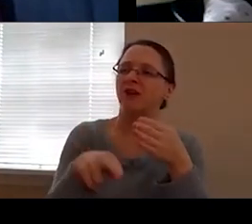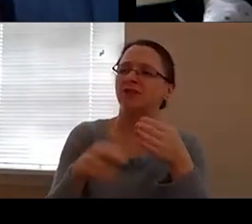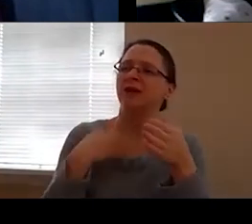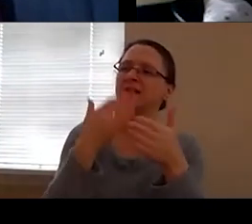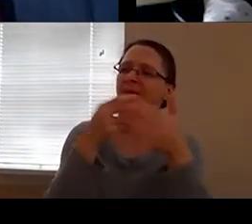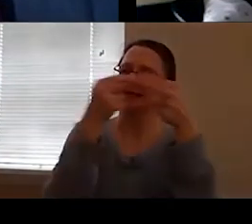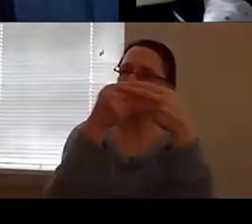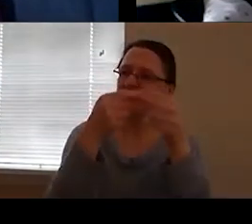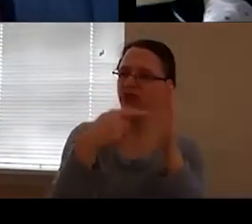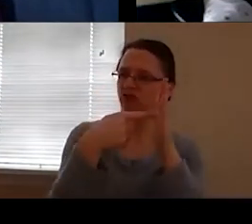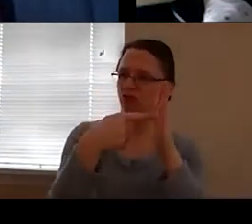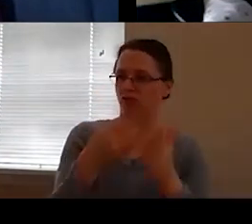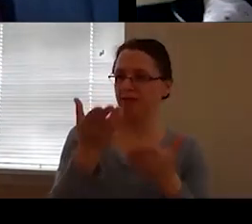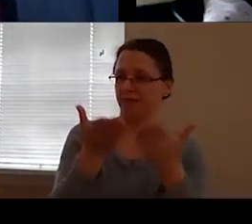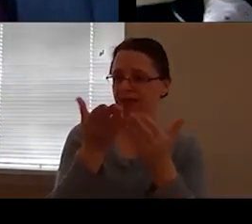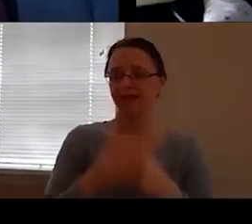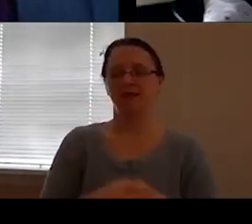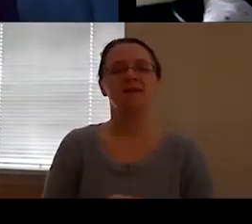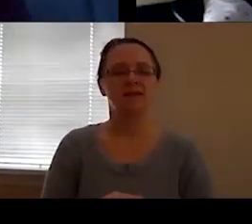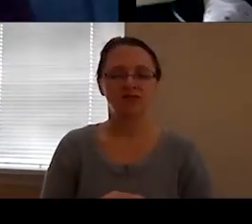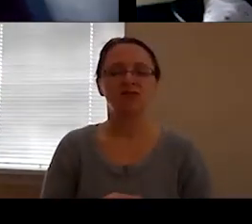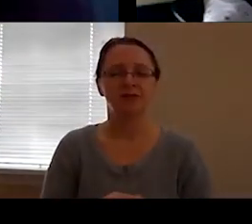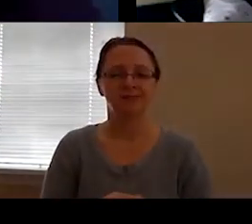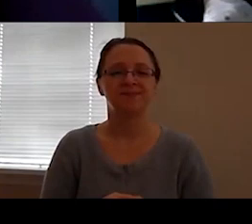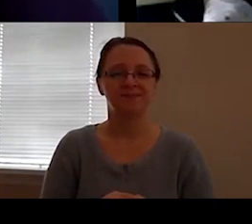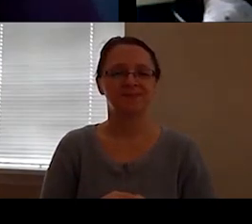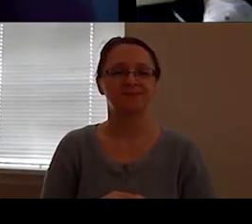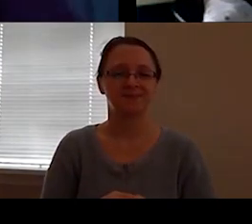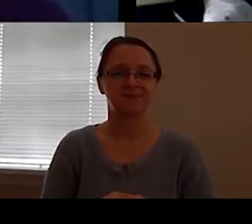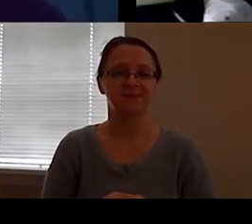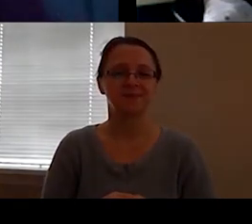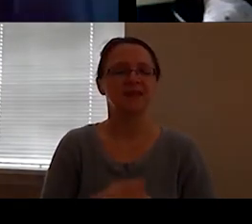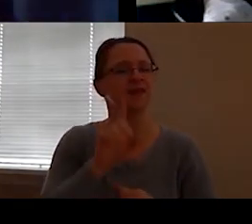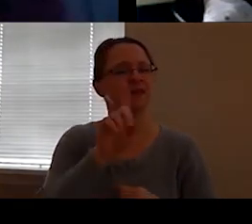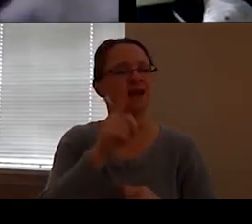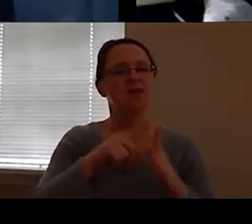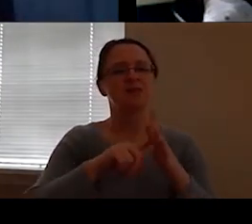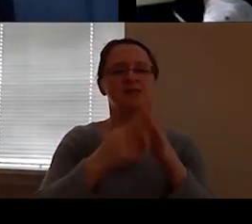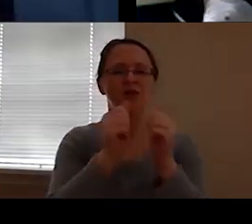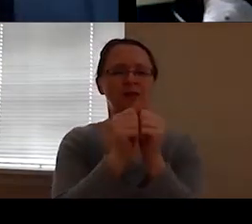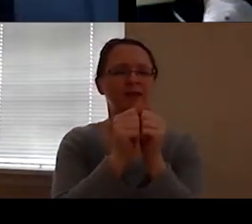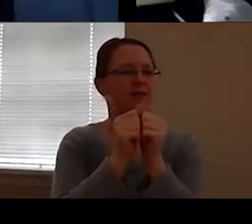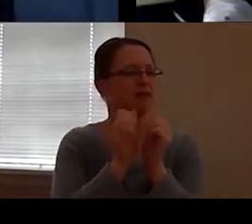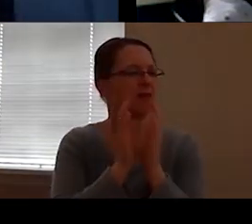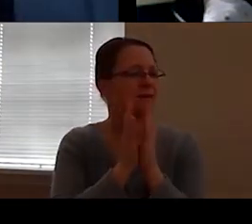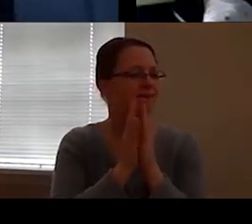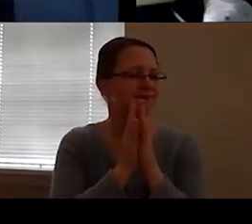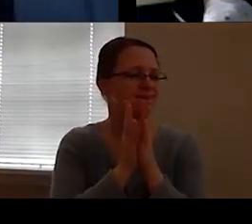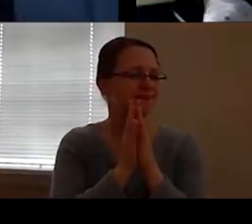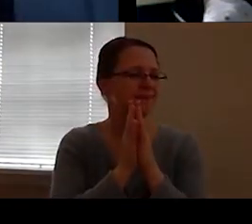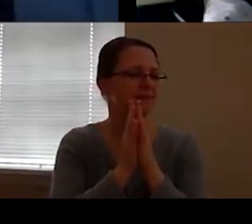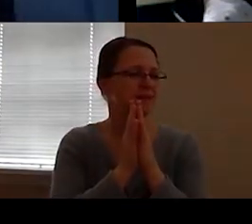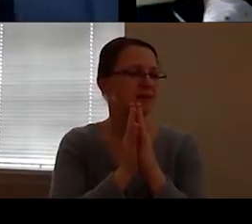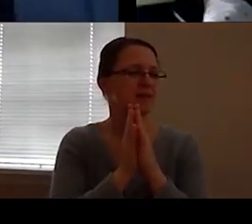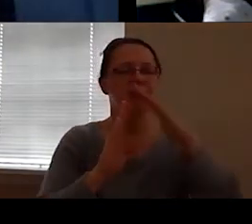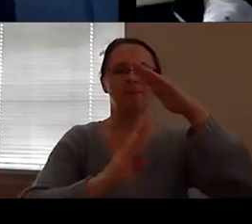that you might want to share. Sure. Yeah, so actually, let me start with, I can show some the